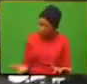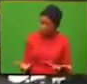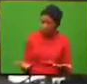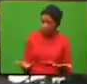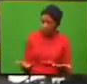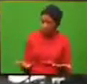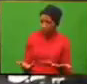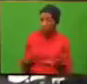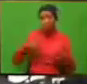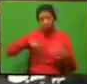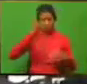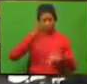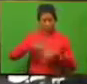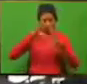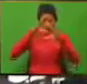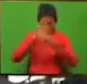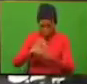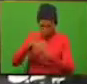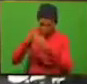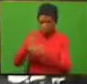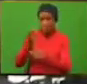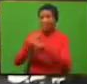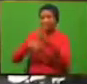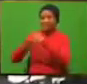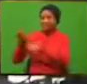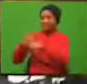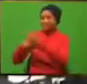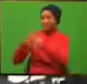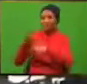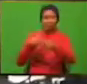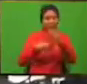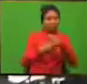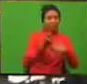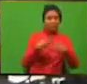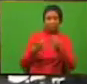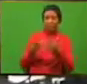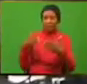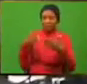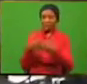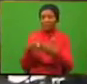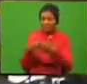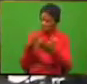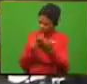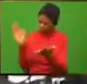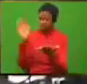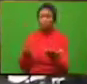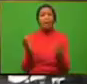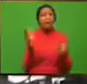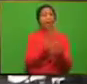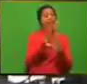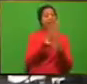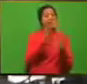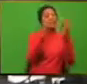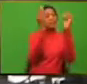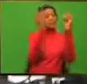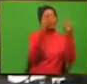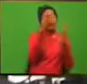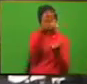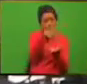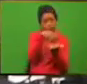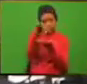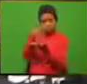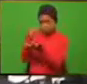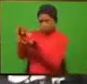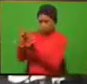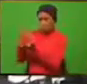emphasize and focus on our need for exports, slashing red tape, crowding in private sector investment, and these are the key ingredients